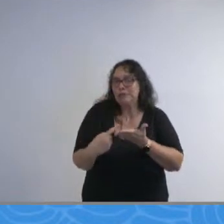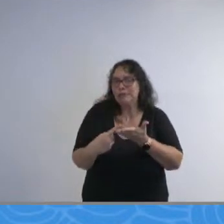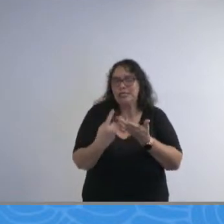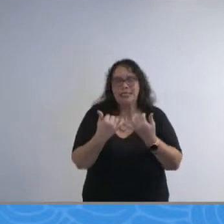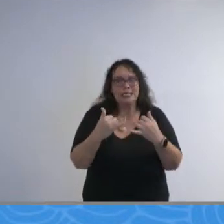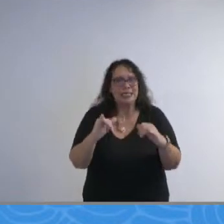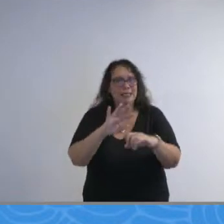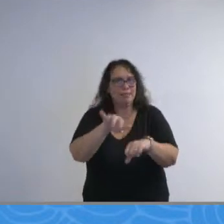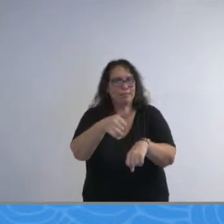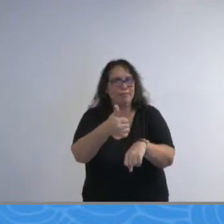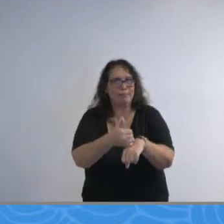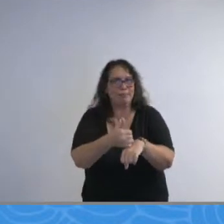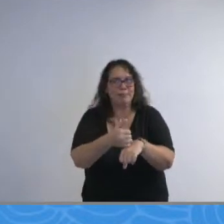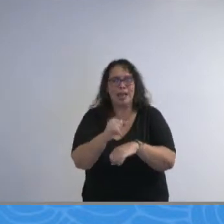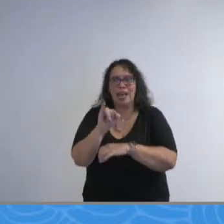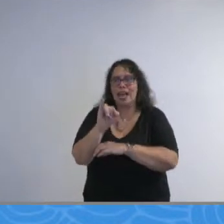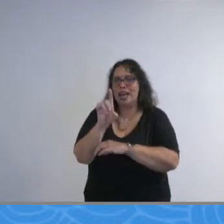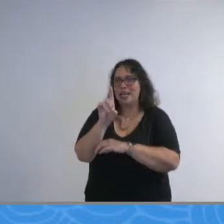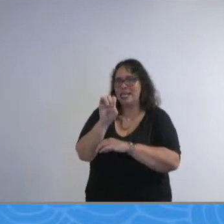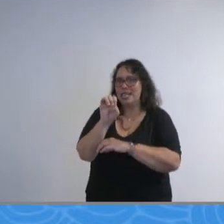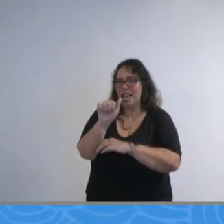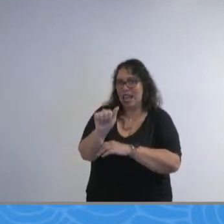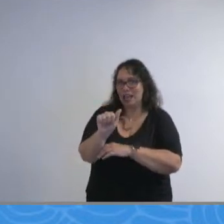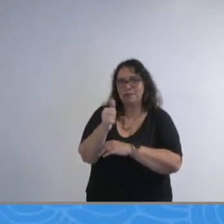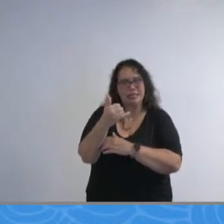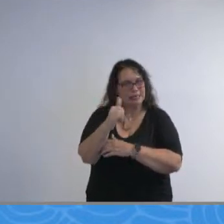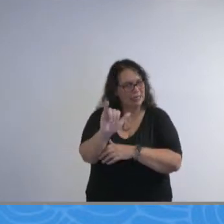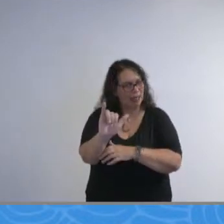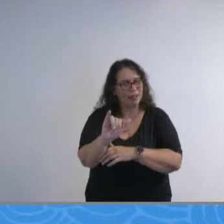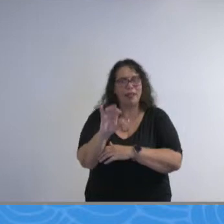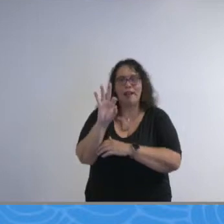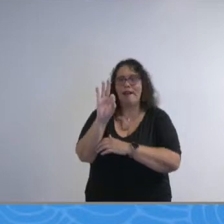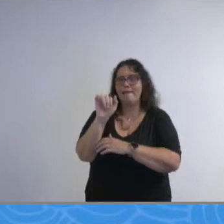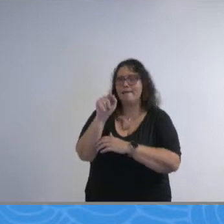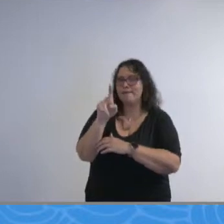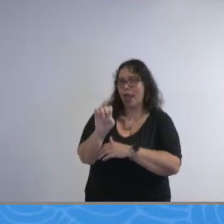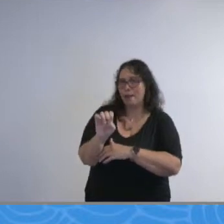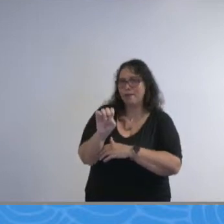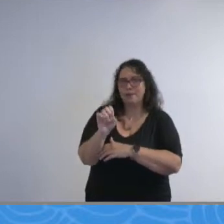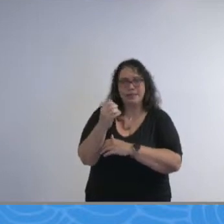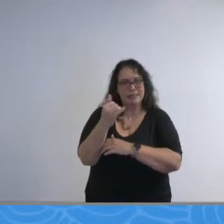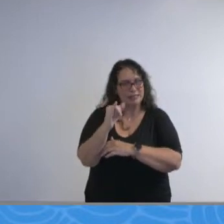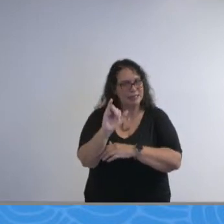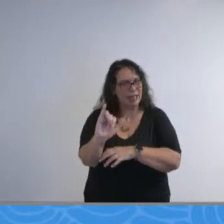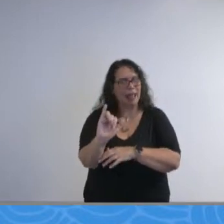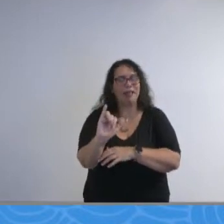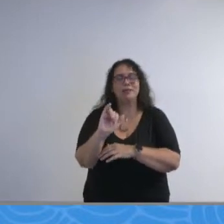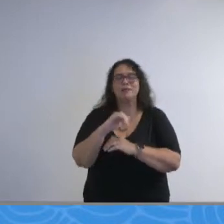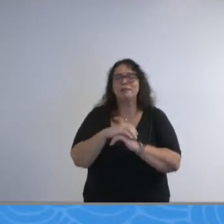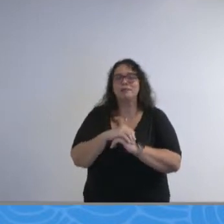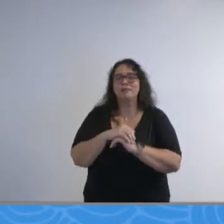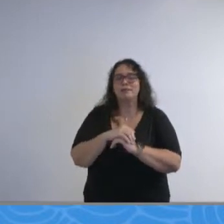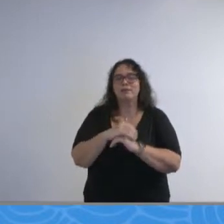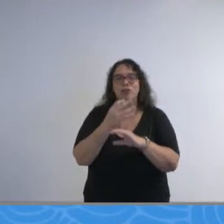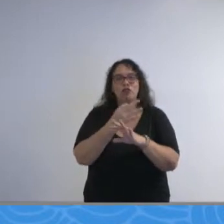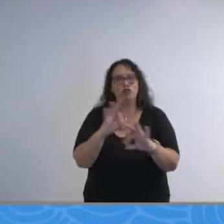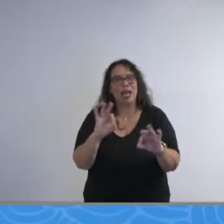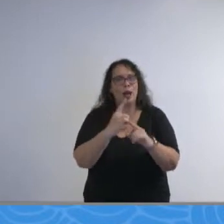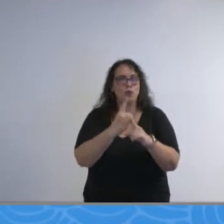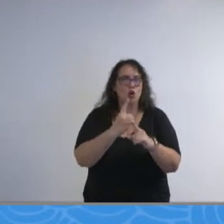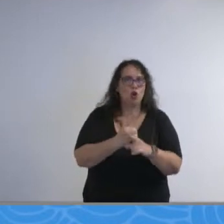place. So IDA, still there. FAPE, free and appropriate public education, still